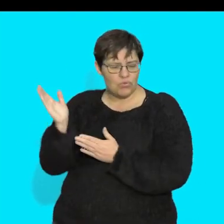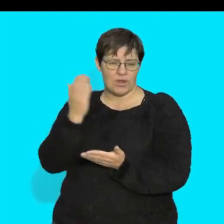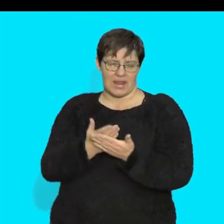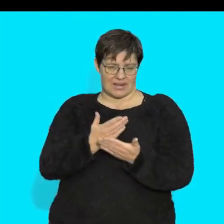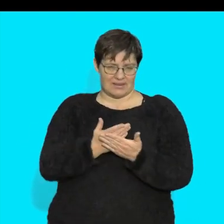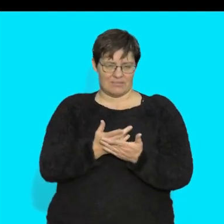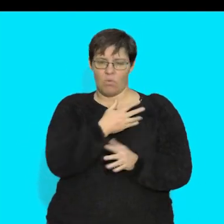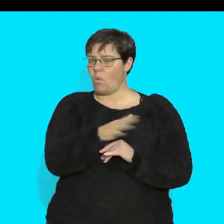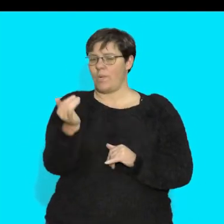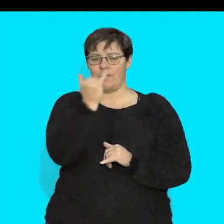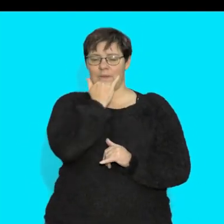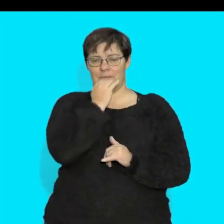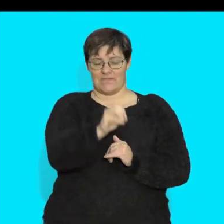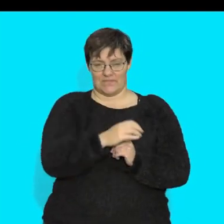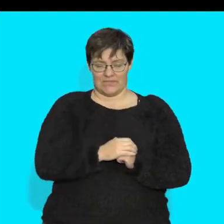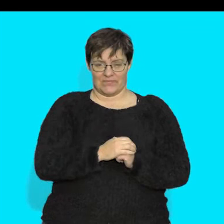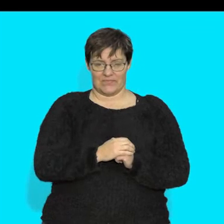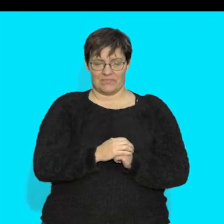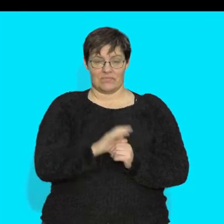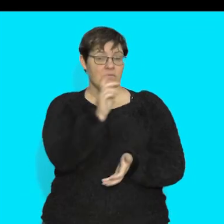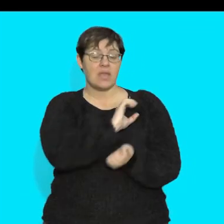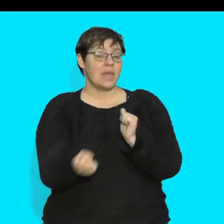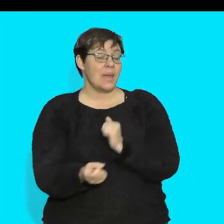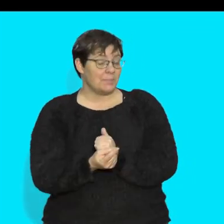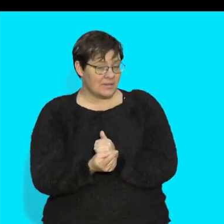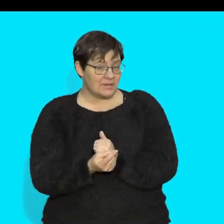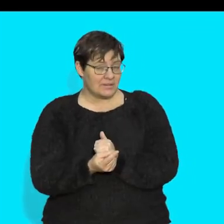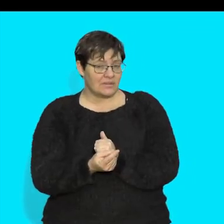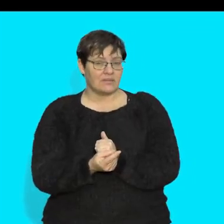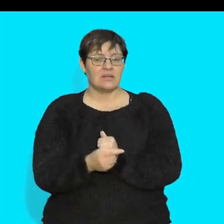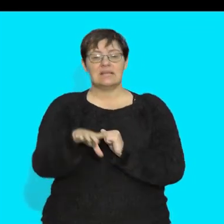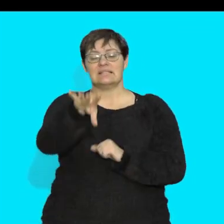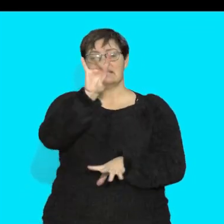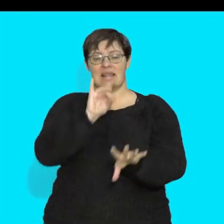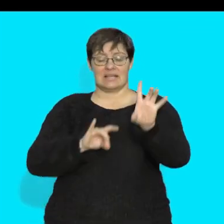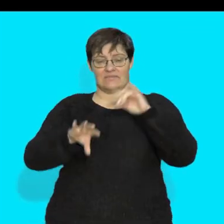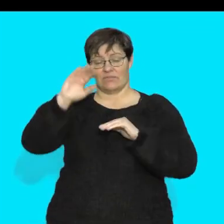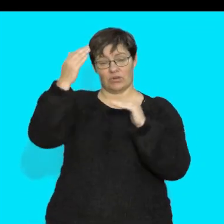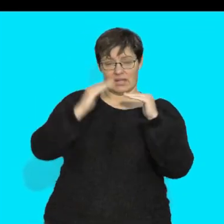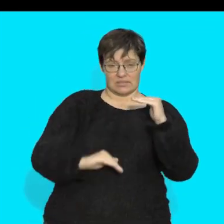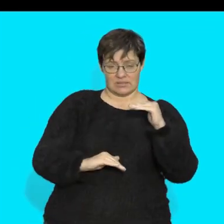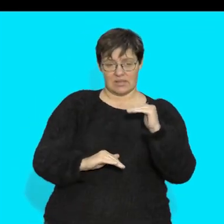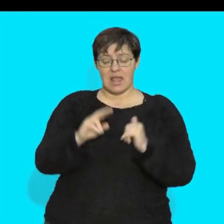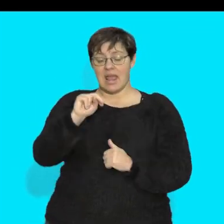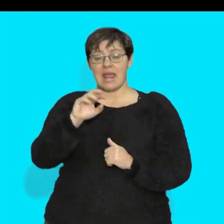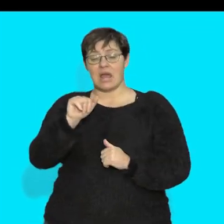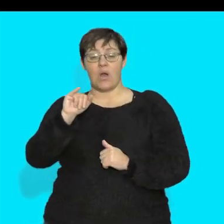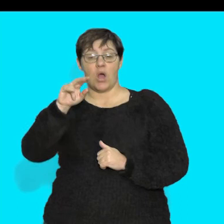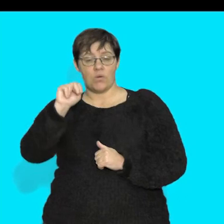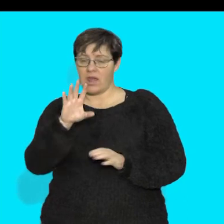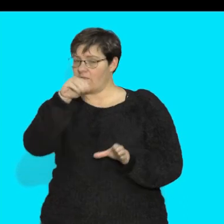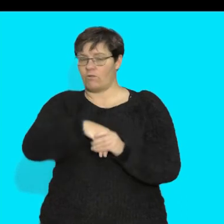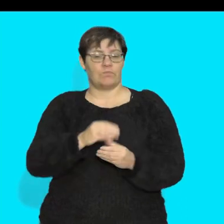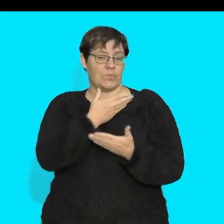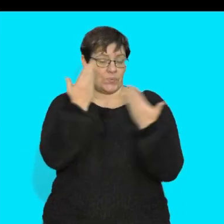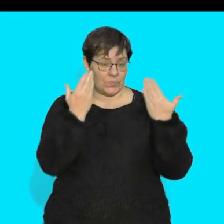happy. What then happens is selective reduction. The sodium ions aren't involved at